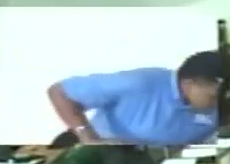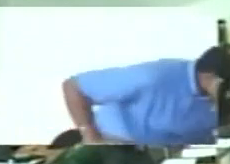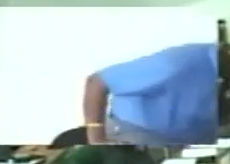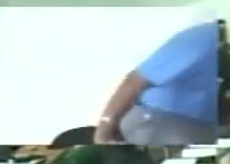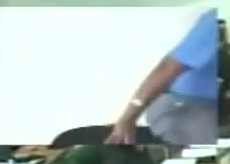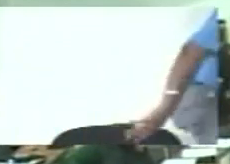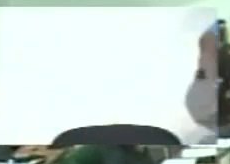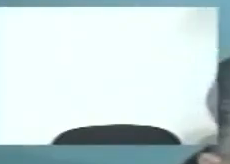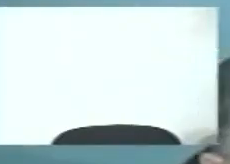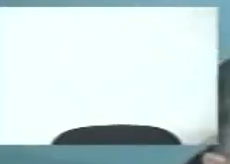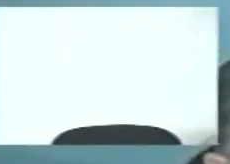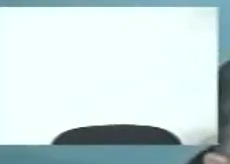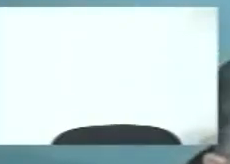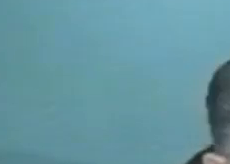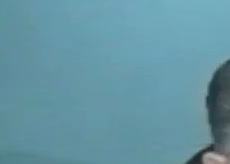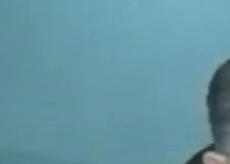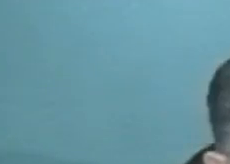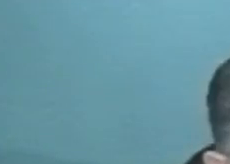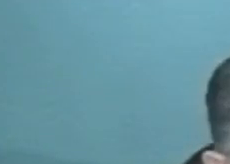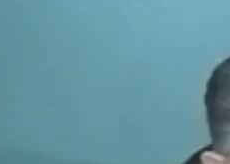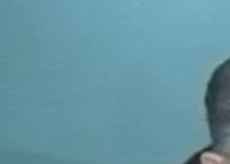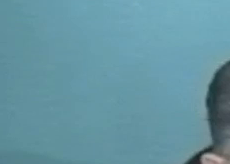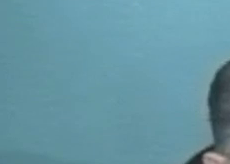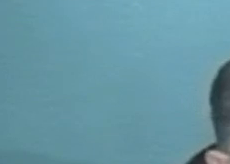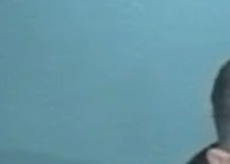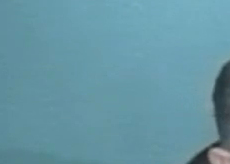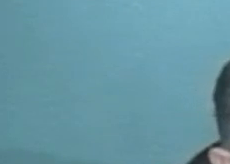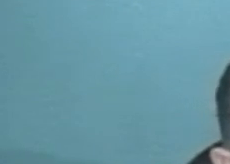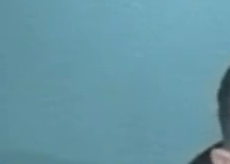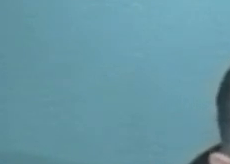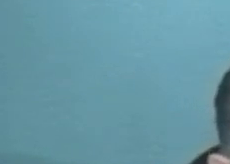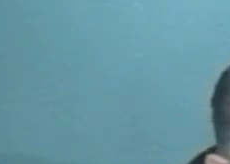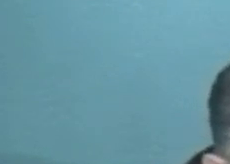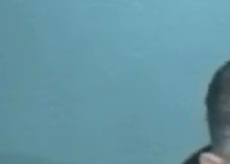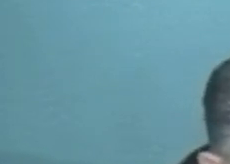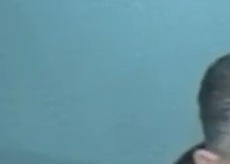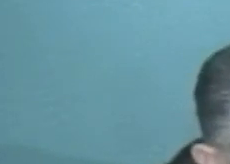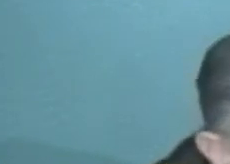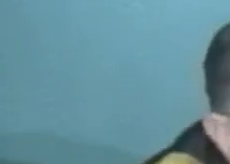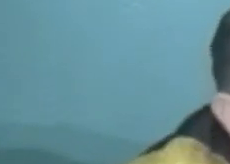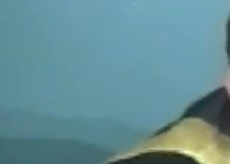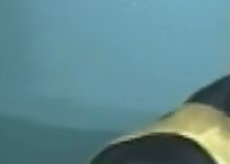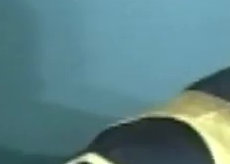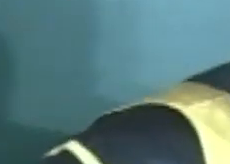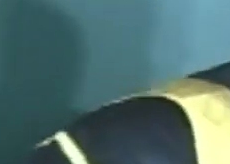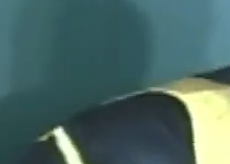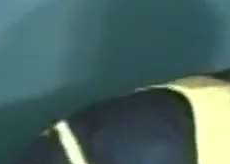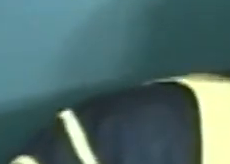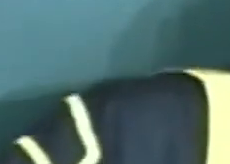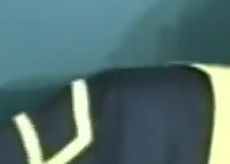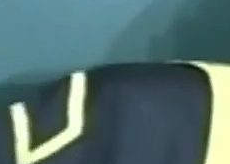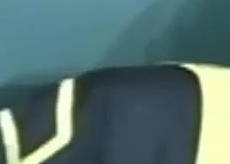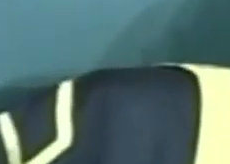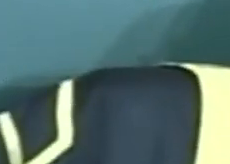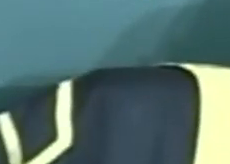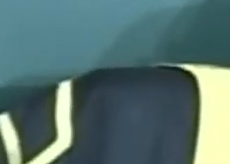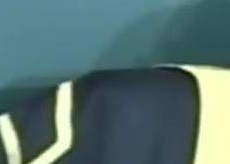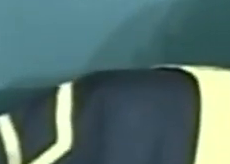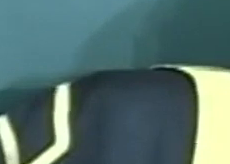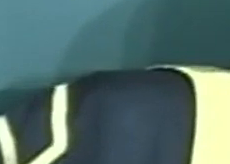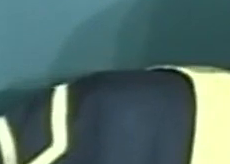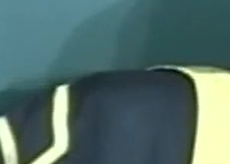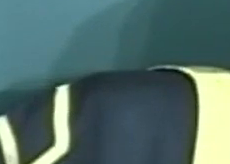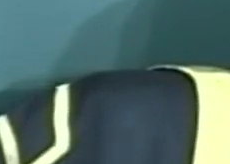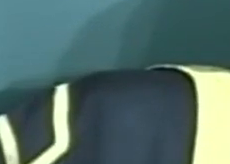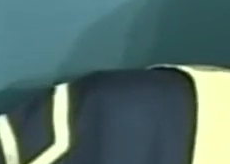the question. Those in favor? Against? Thank you, Senator Gale. Thank you, President. I find that the